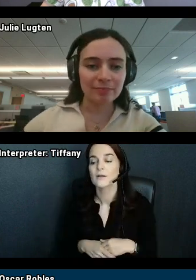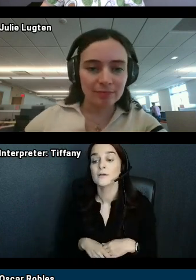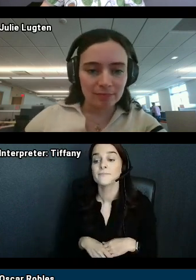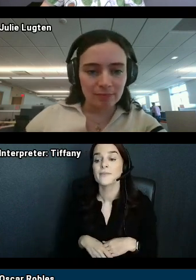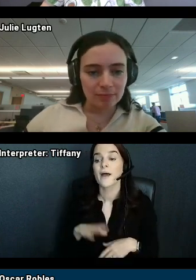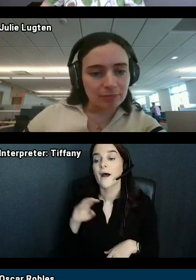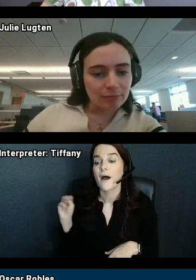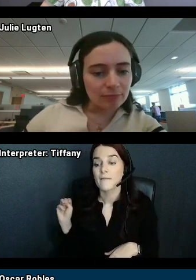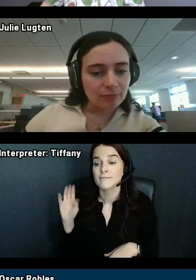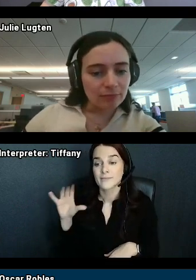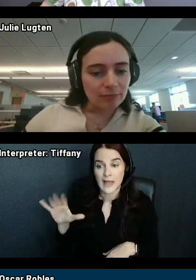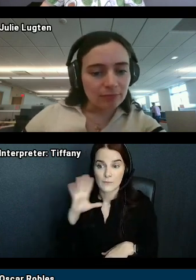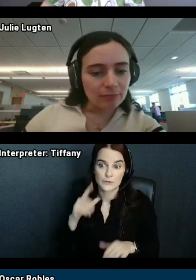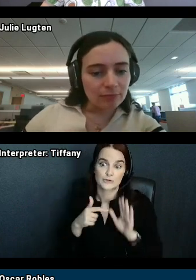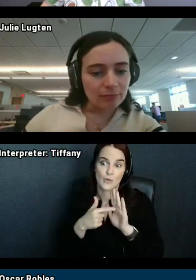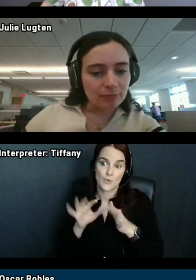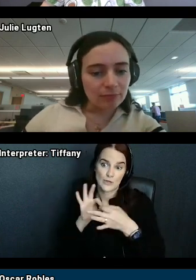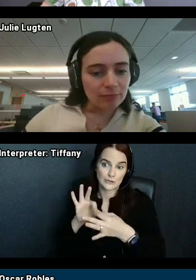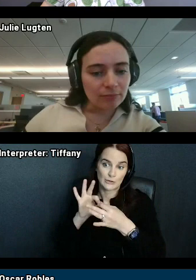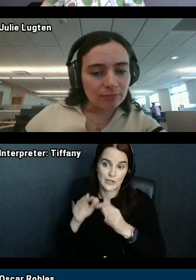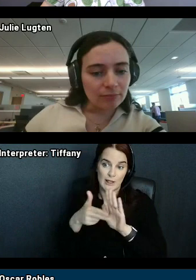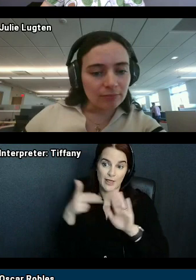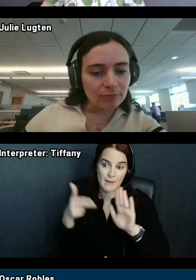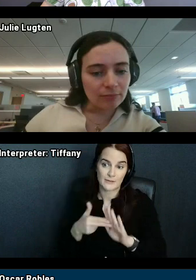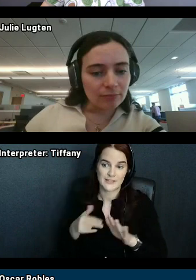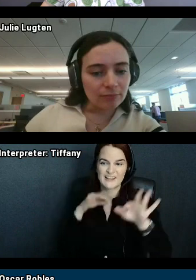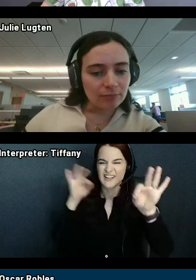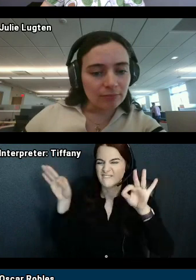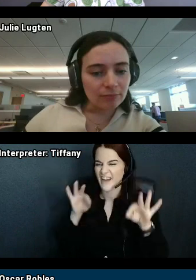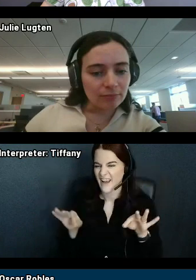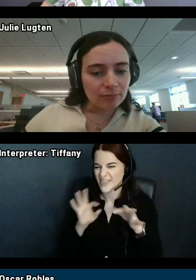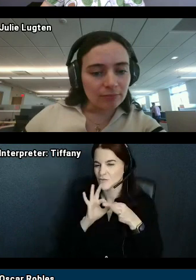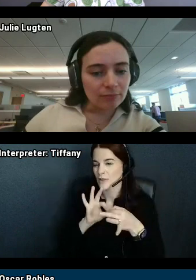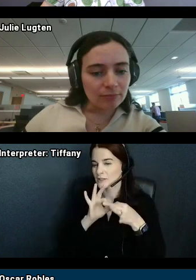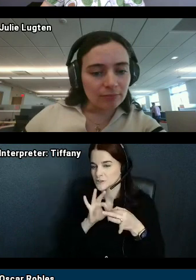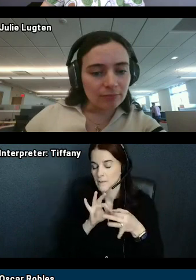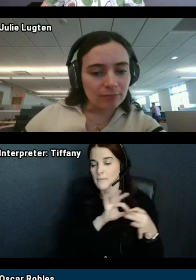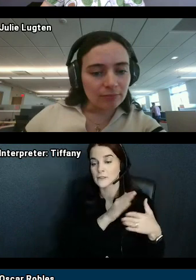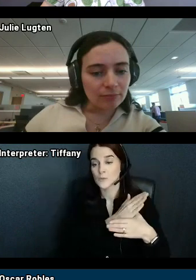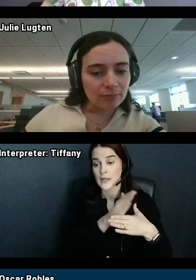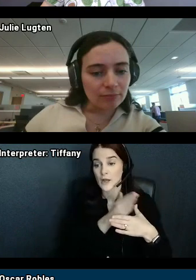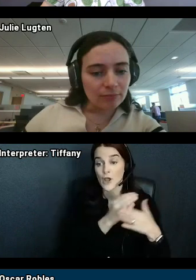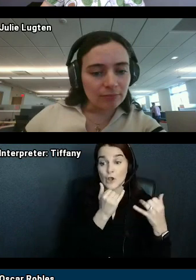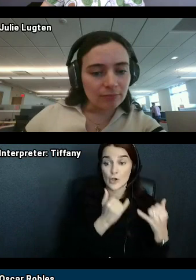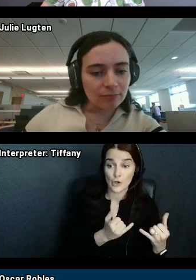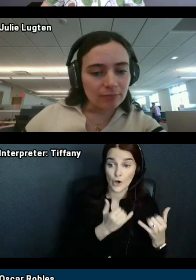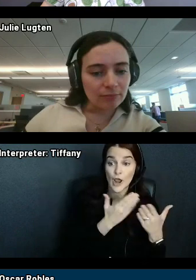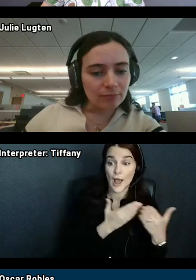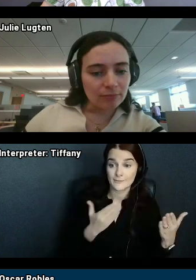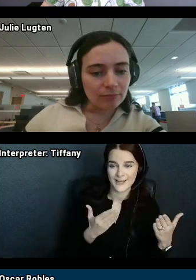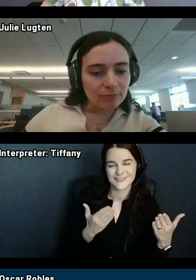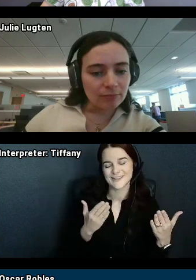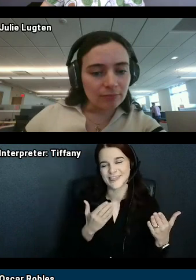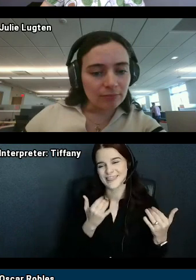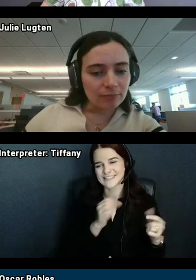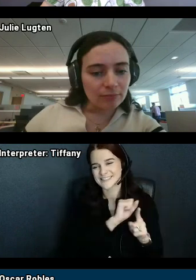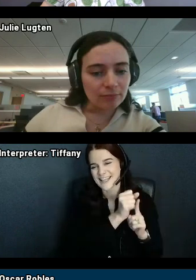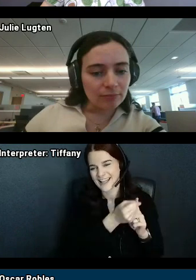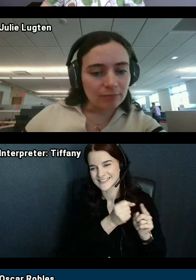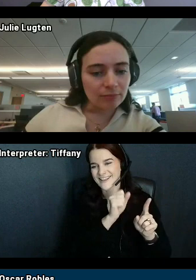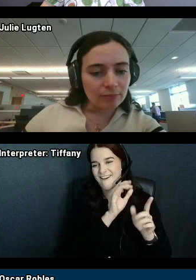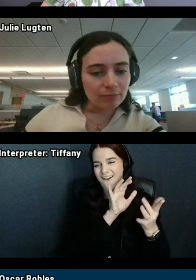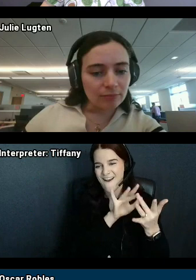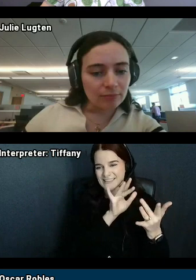And this will show you the association labels that define the relationship between the current object, so in this case, contacts,